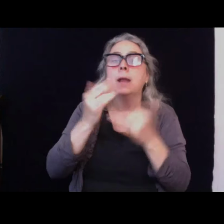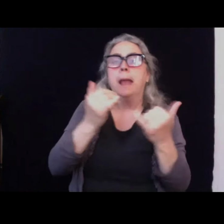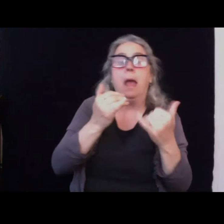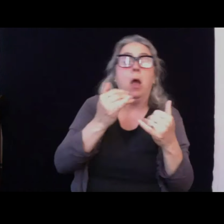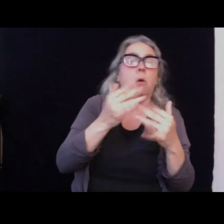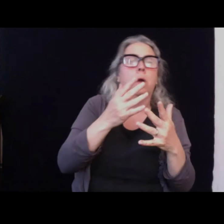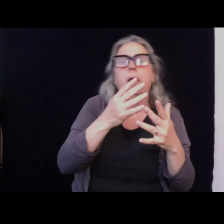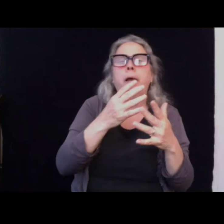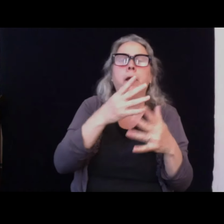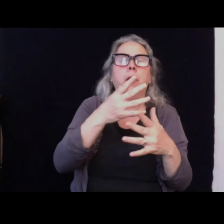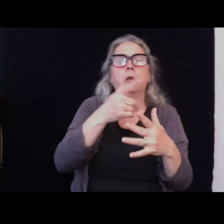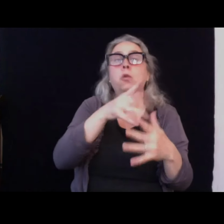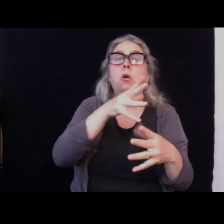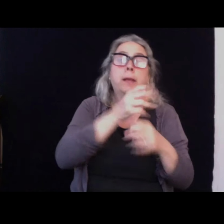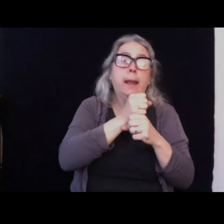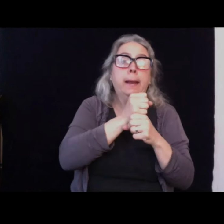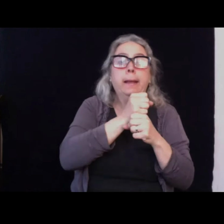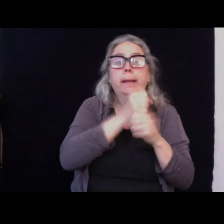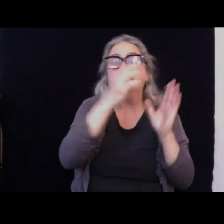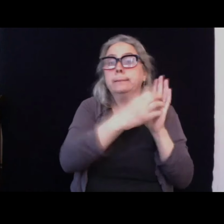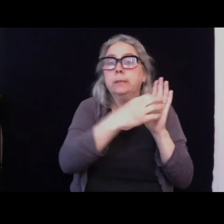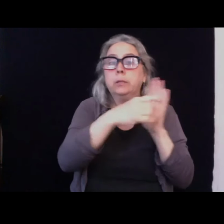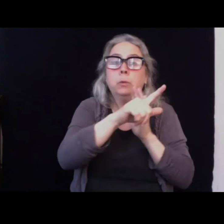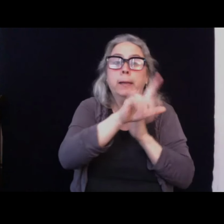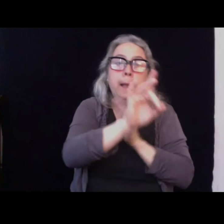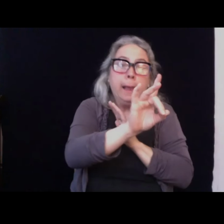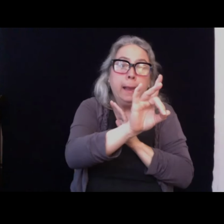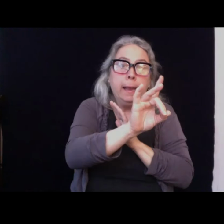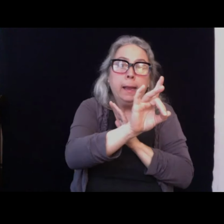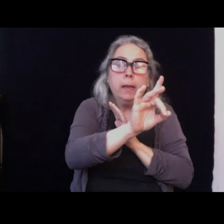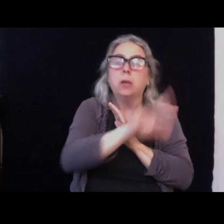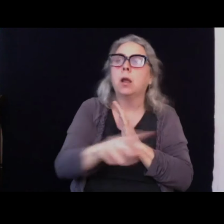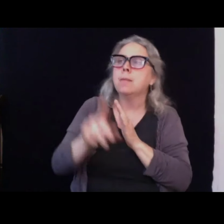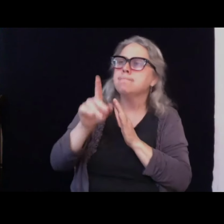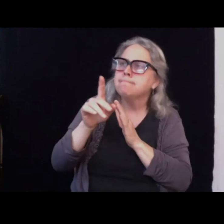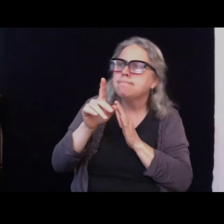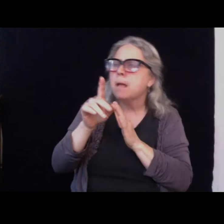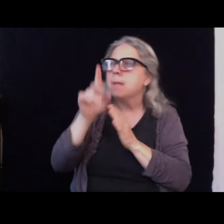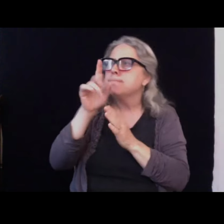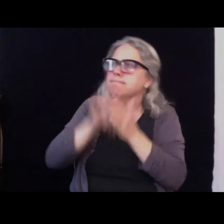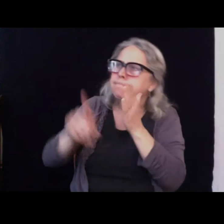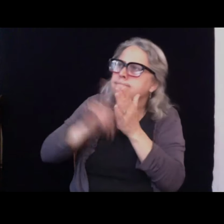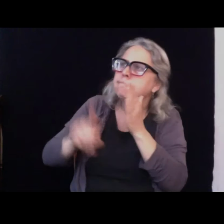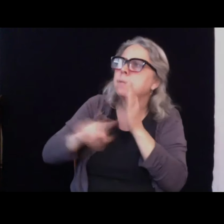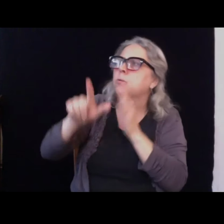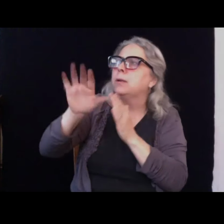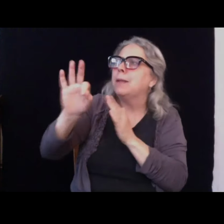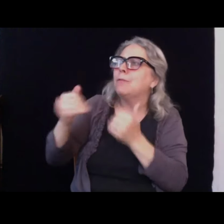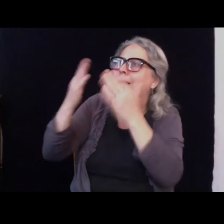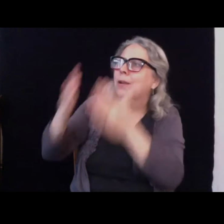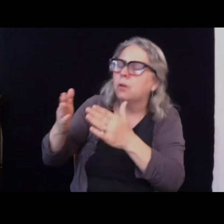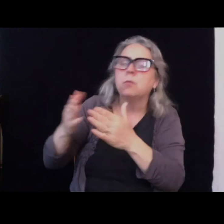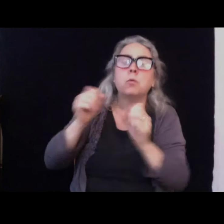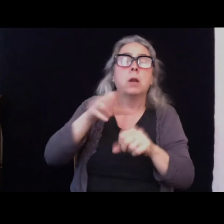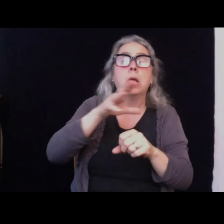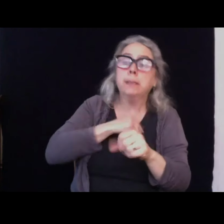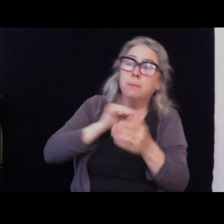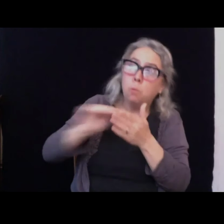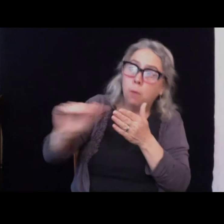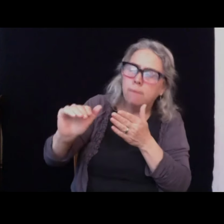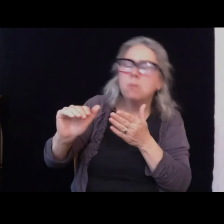Section 28 and you're looking at a 29 provider. So you can accept the waiver, I guess,